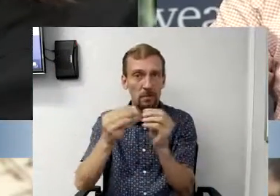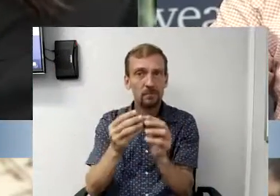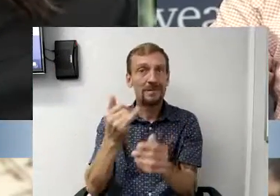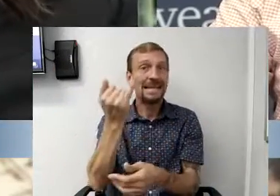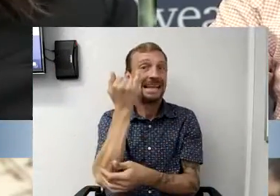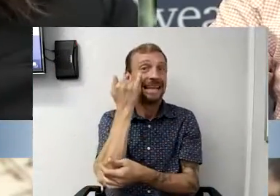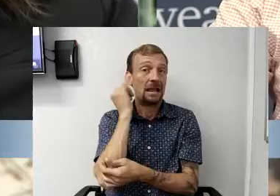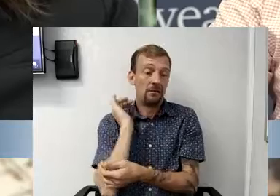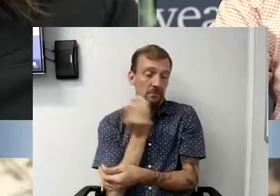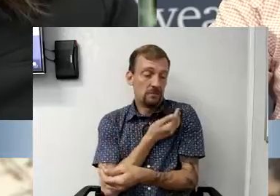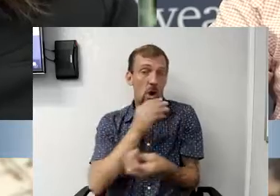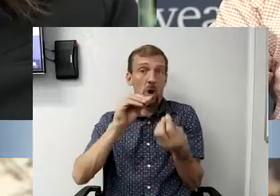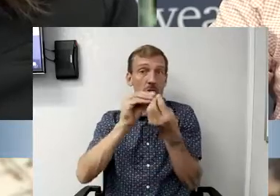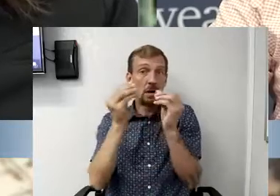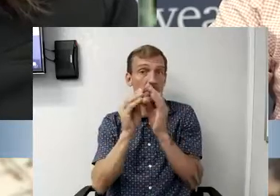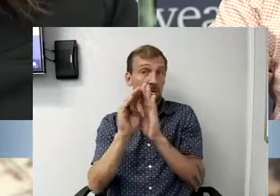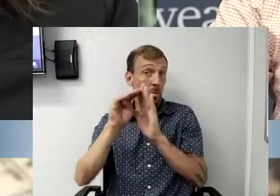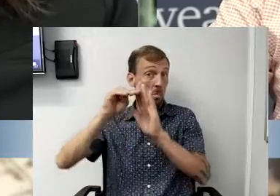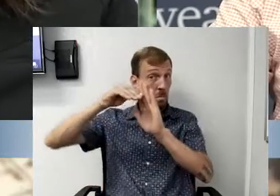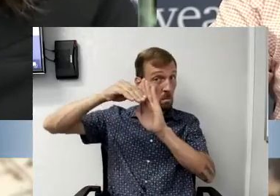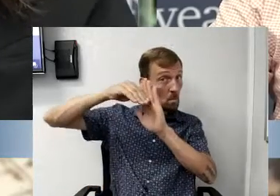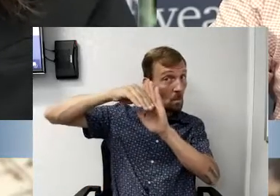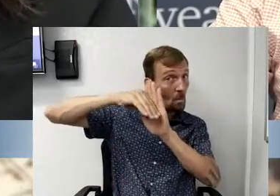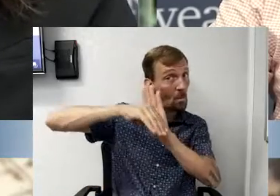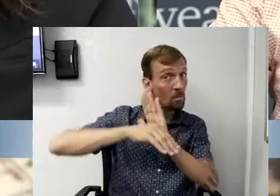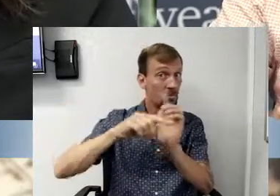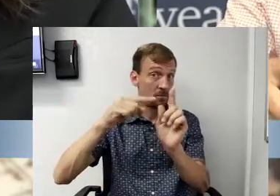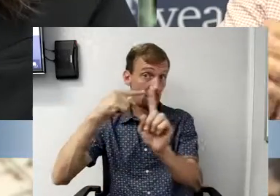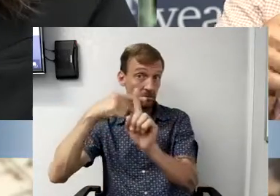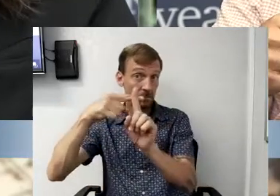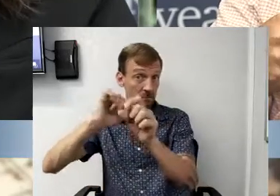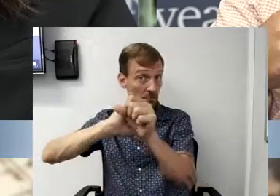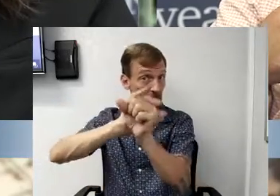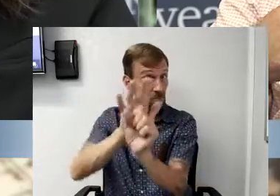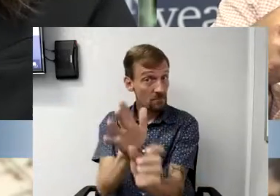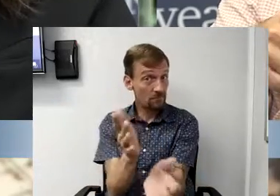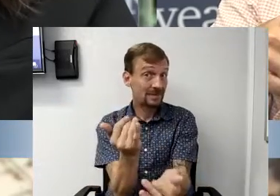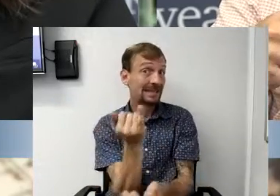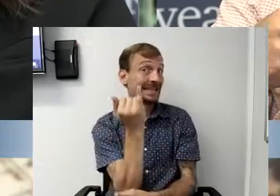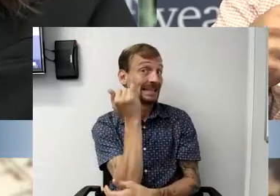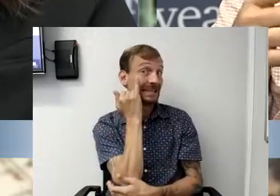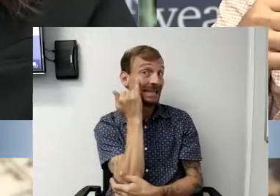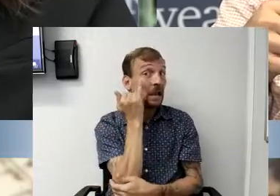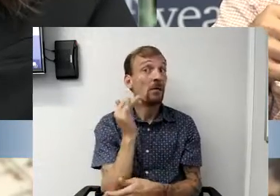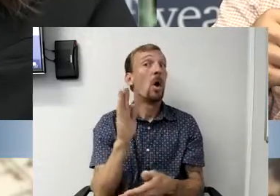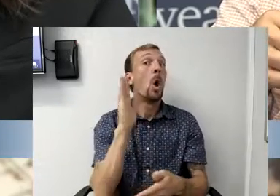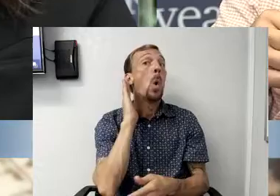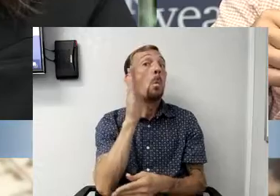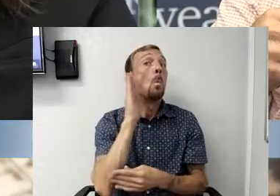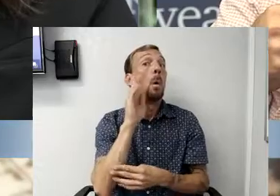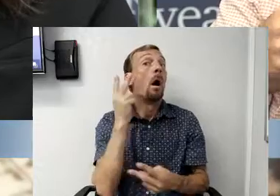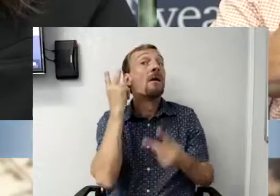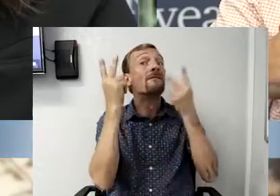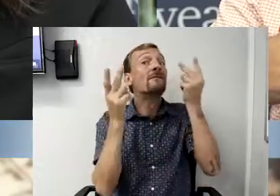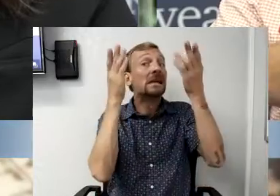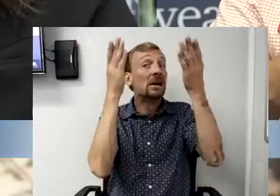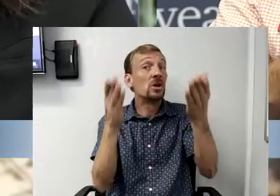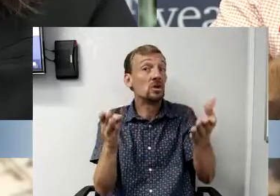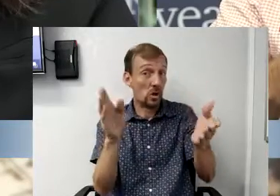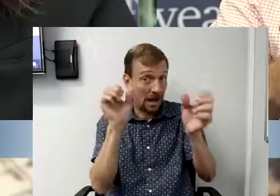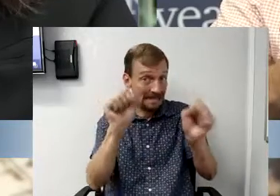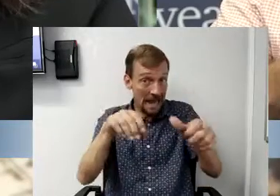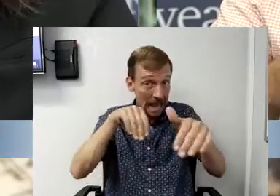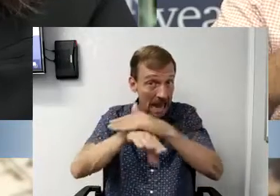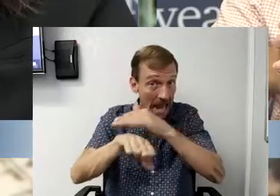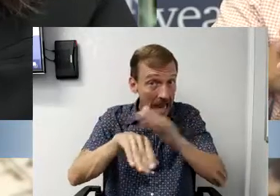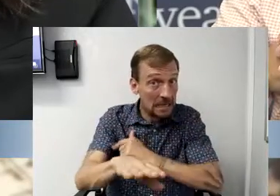to go down, our hospitalized COVID positive patients, will the visitor restrictions be lifted? Oh yeah,